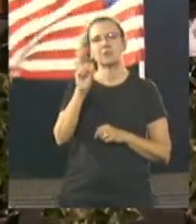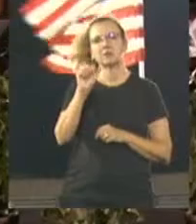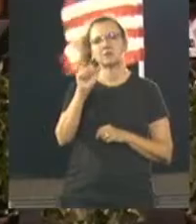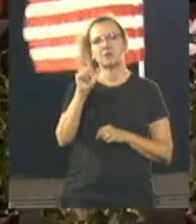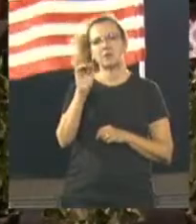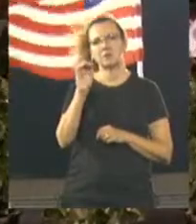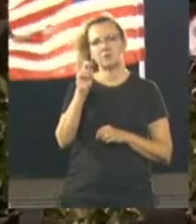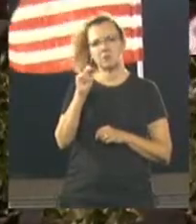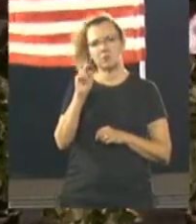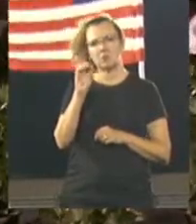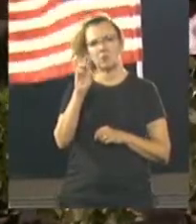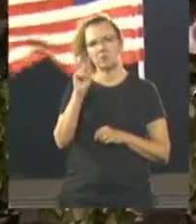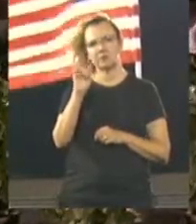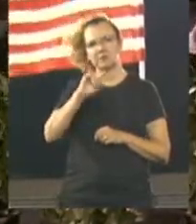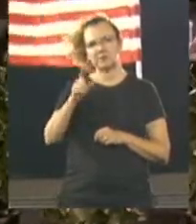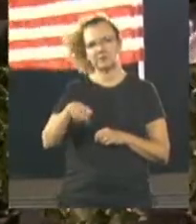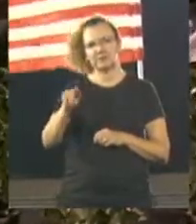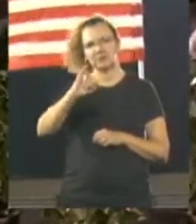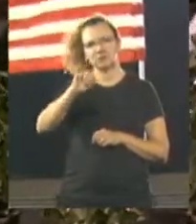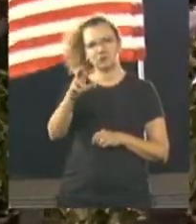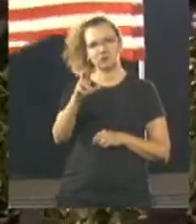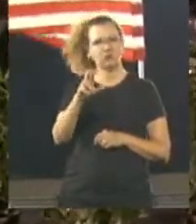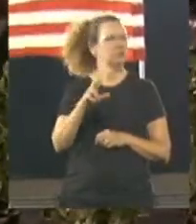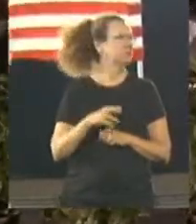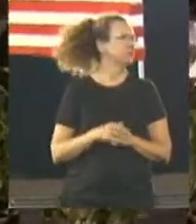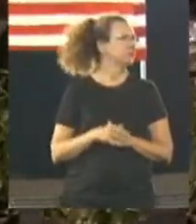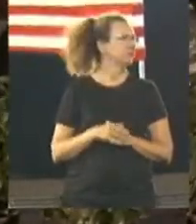Salomon Ortiz Jr.